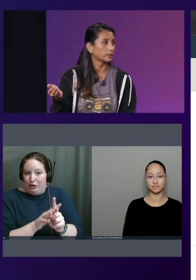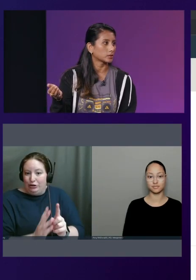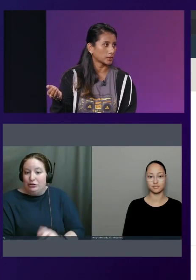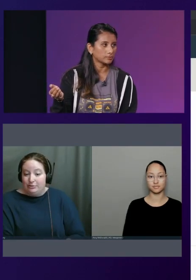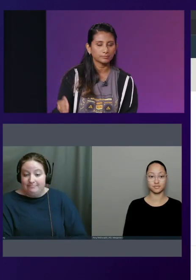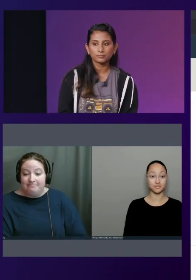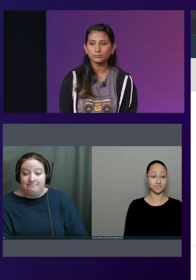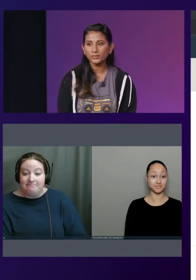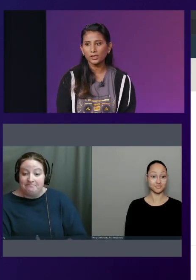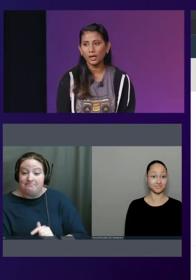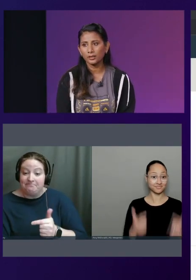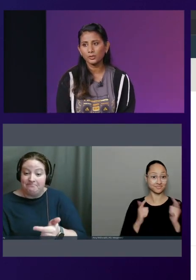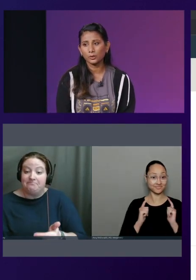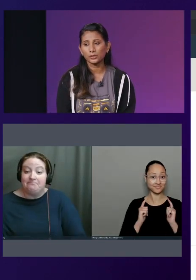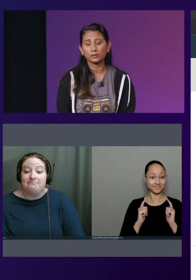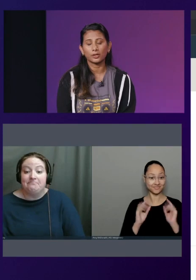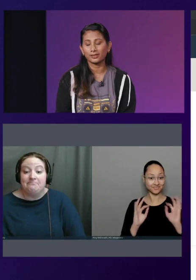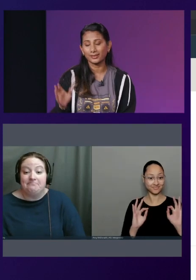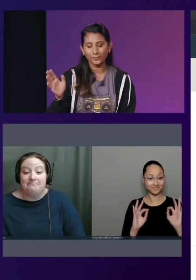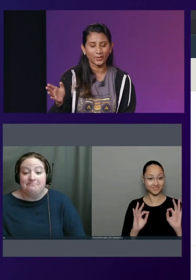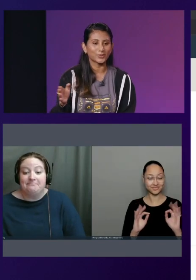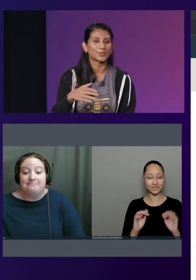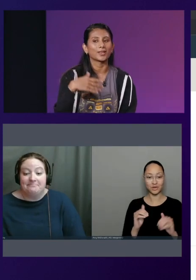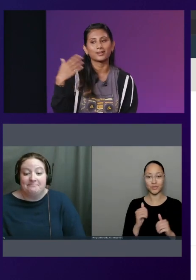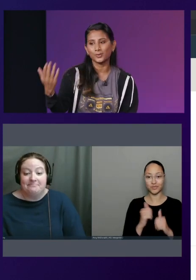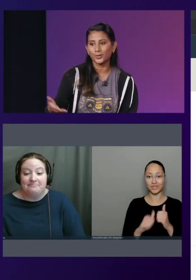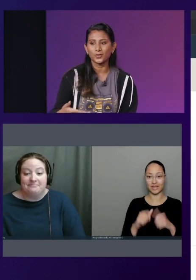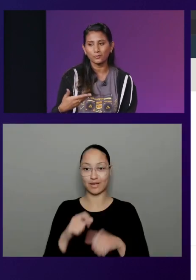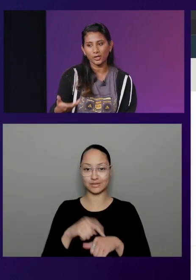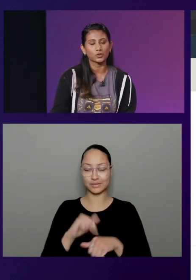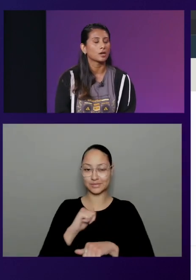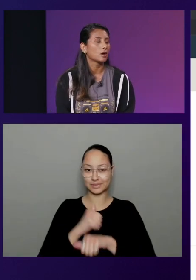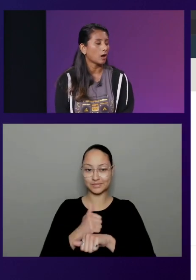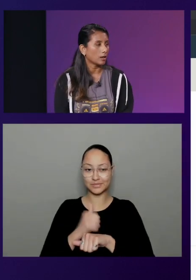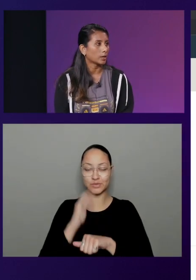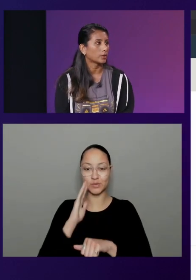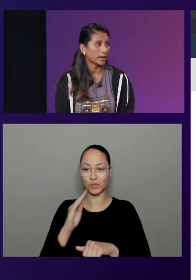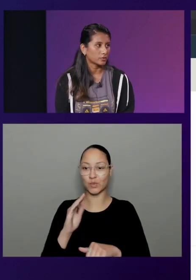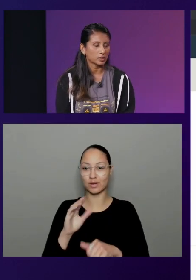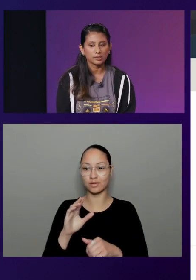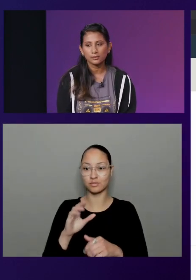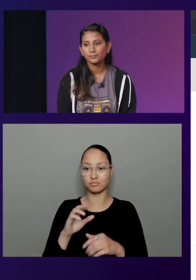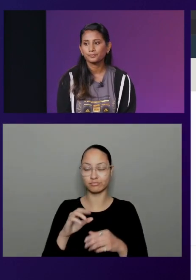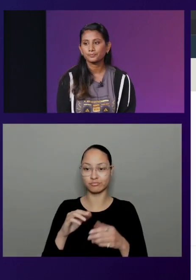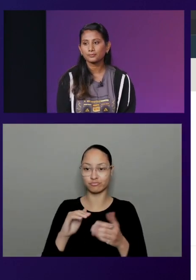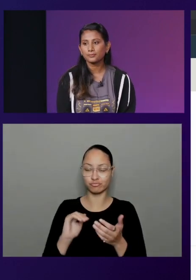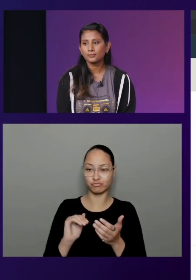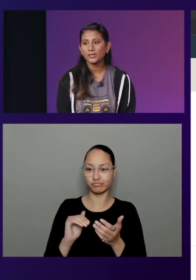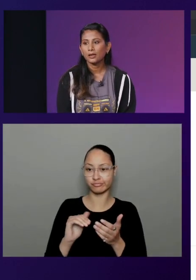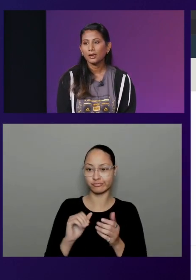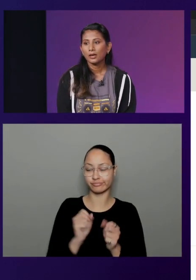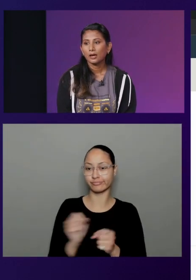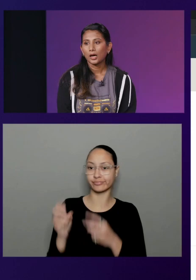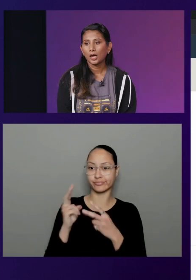to call the screen. And it's going to, that function, so that it's going to refresh all our entries.